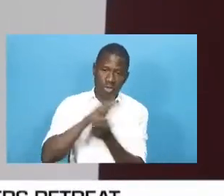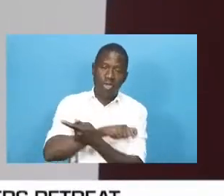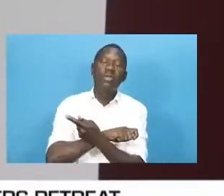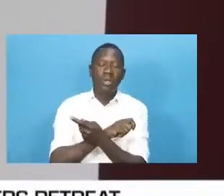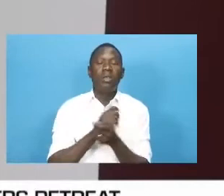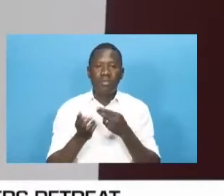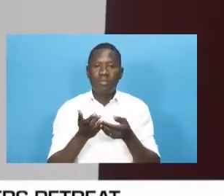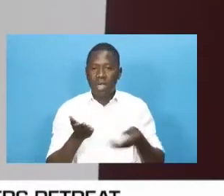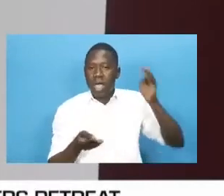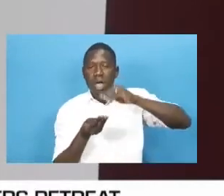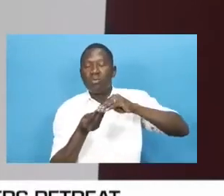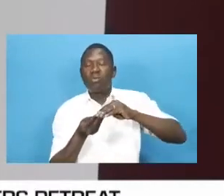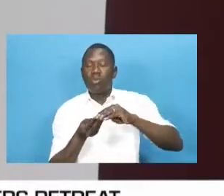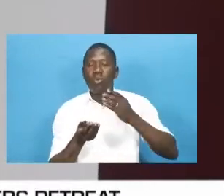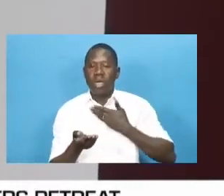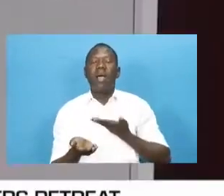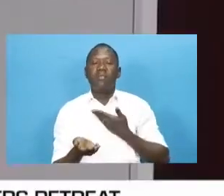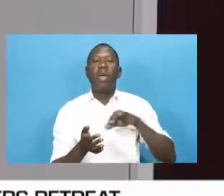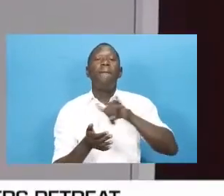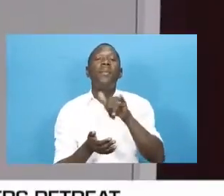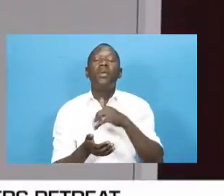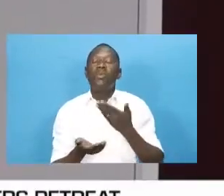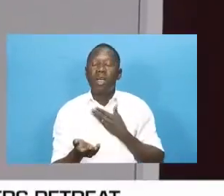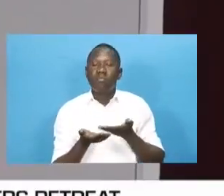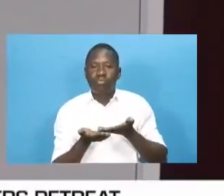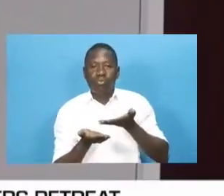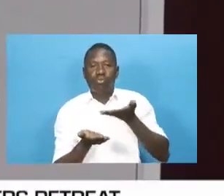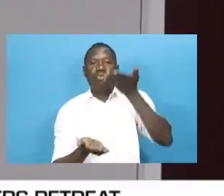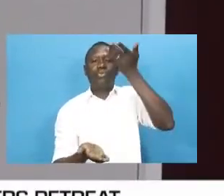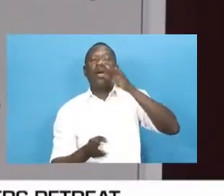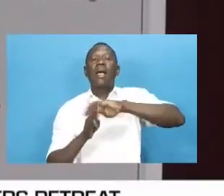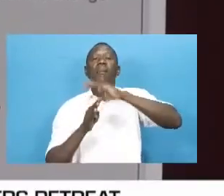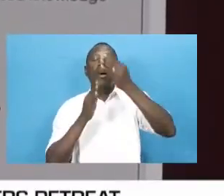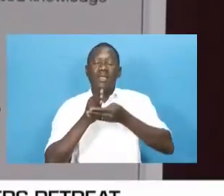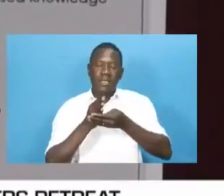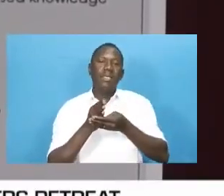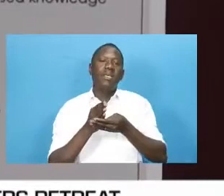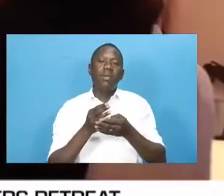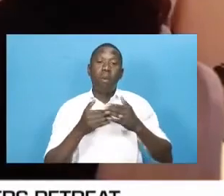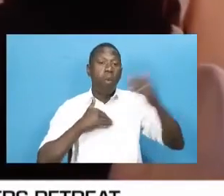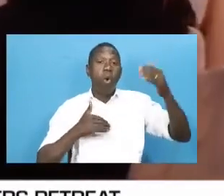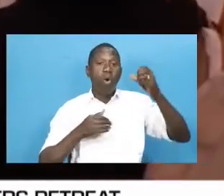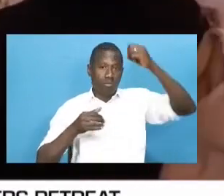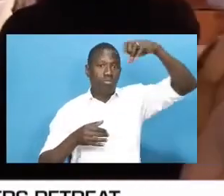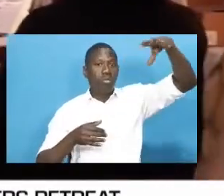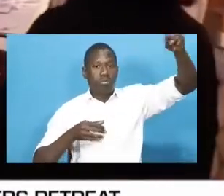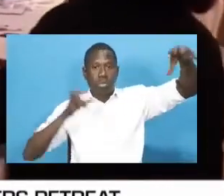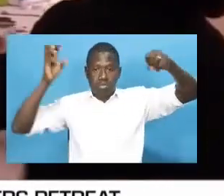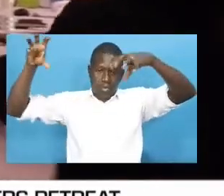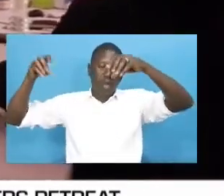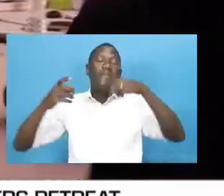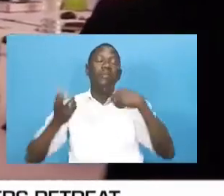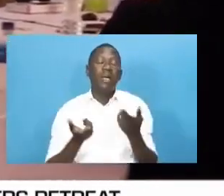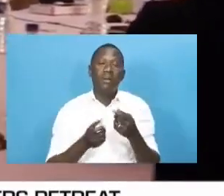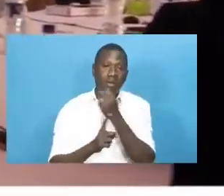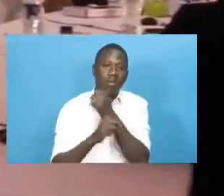it's going to add up to already what we have, which means we'll have increased capacity. The environmental impact, why you've seen, of course,